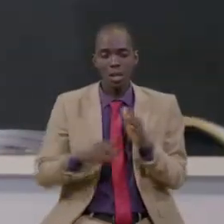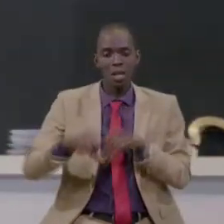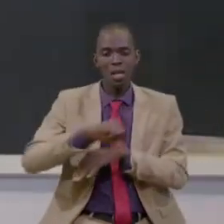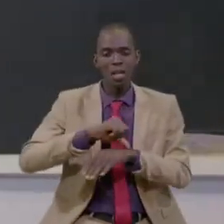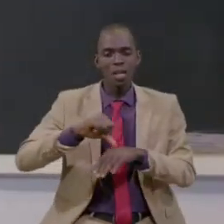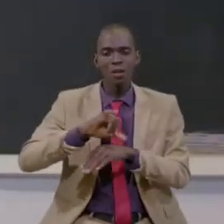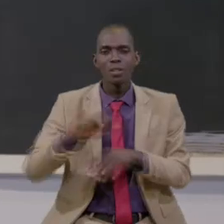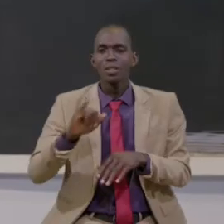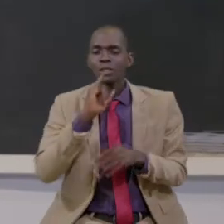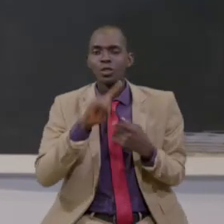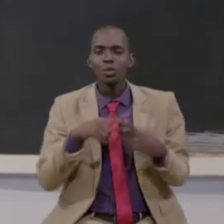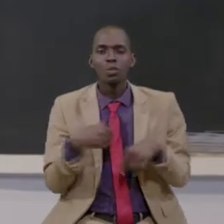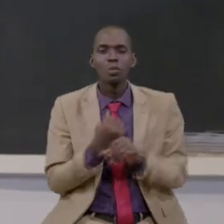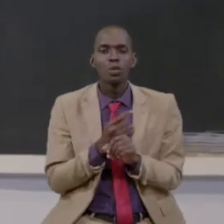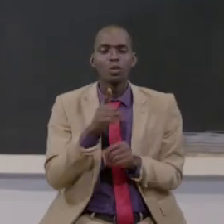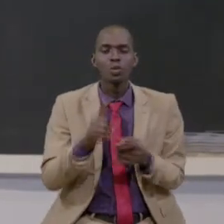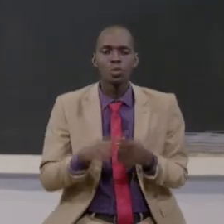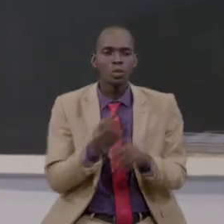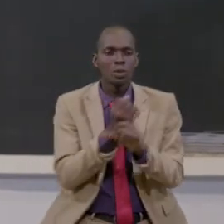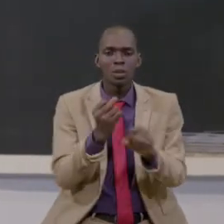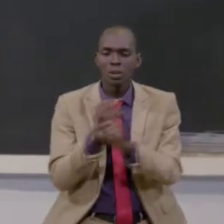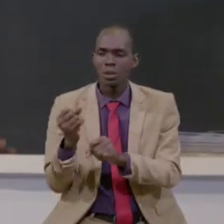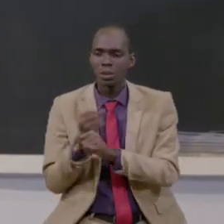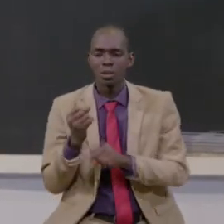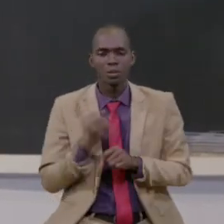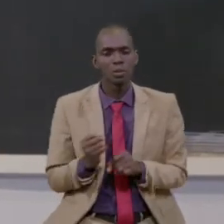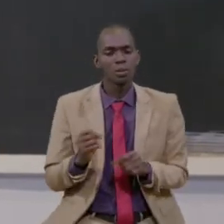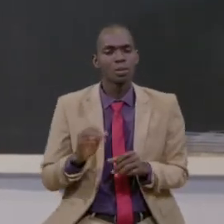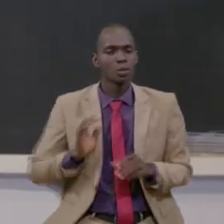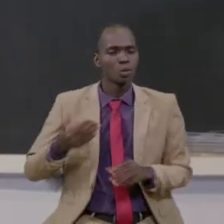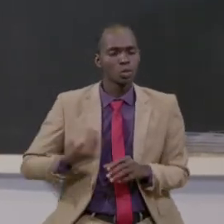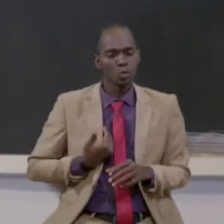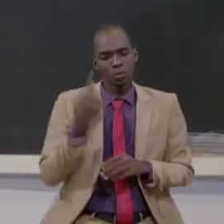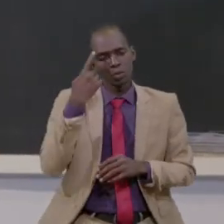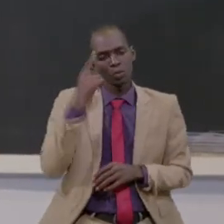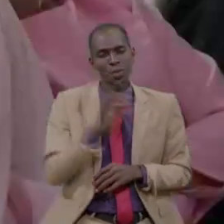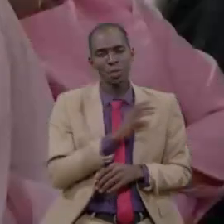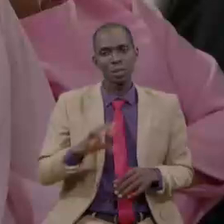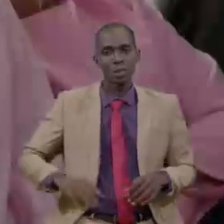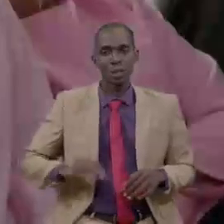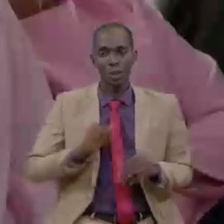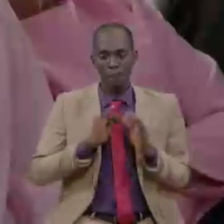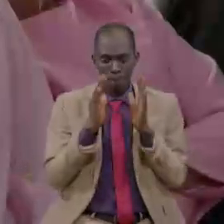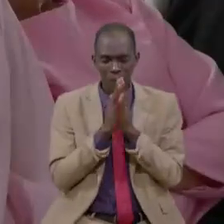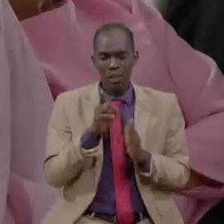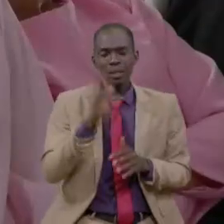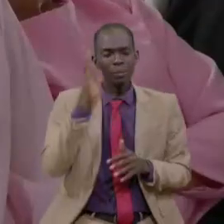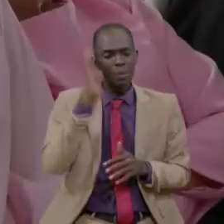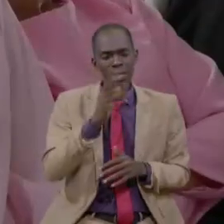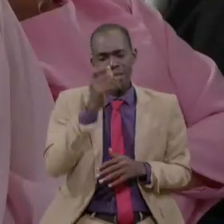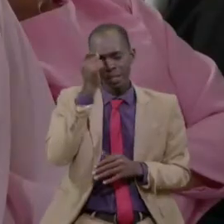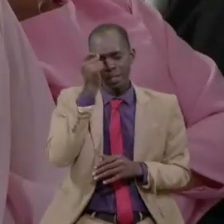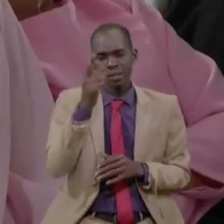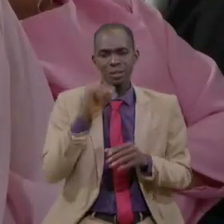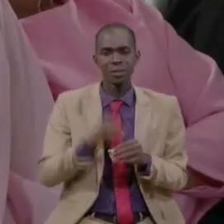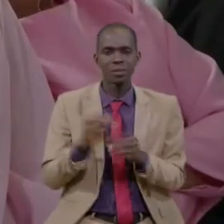the harvest of the world for Christ. I pray you understand. Because I